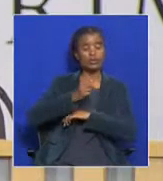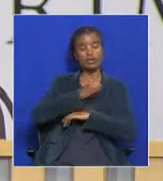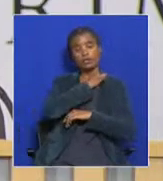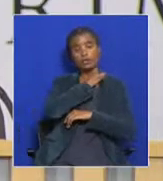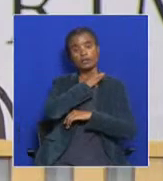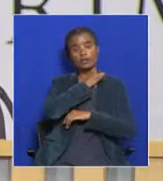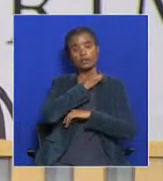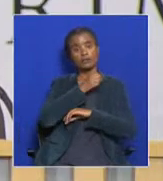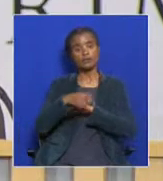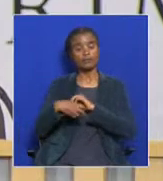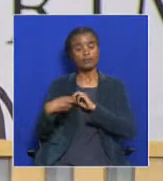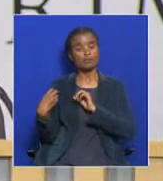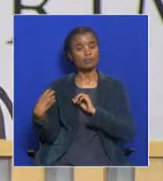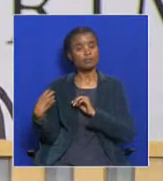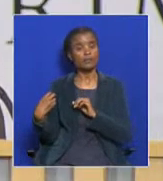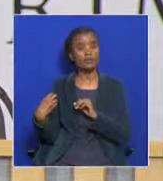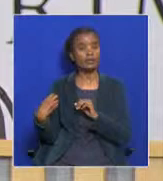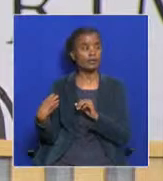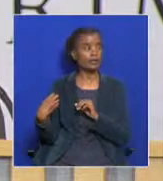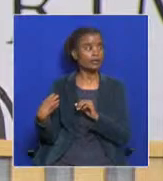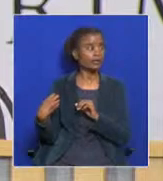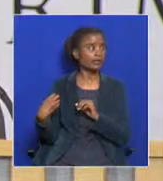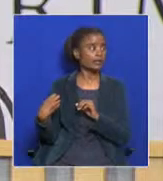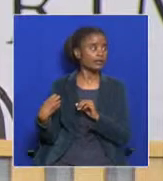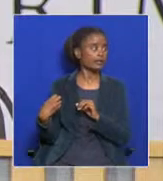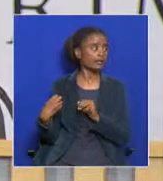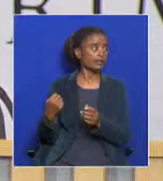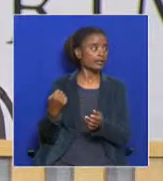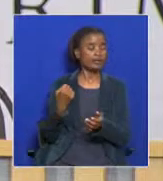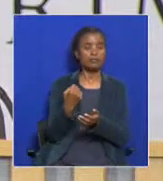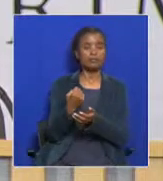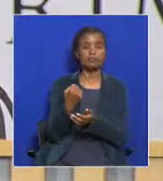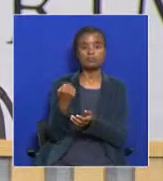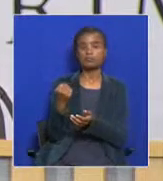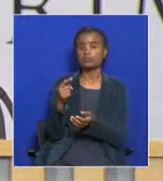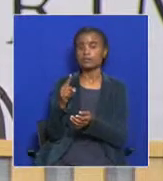was at some stage not heard of. Every attack